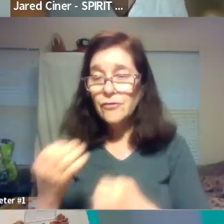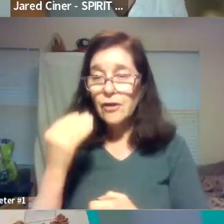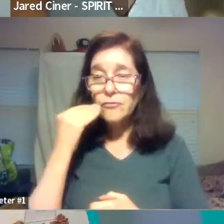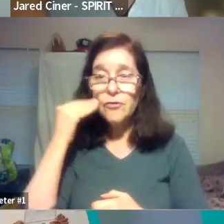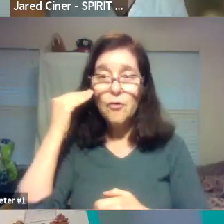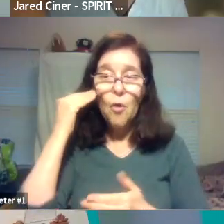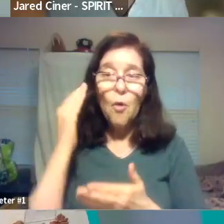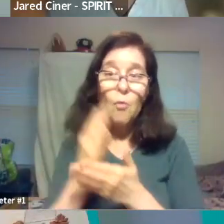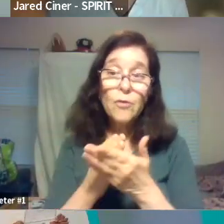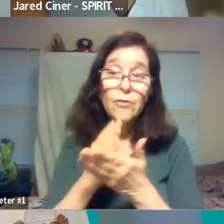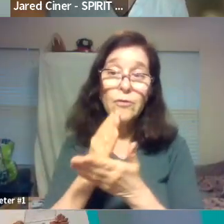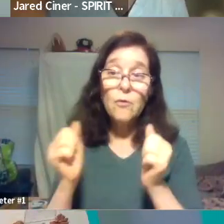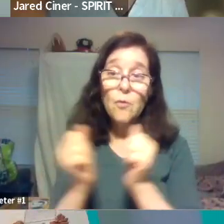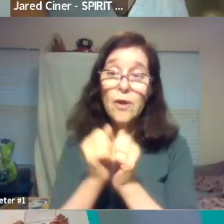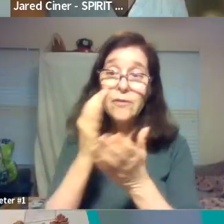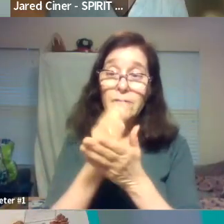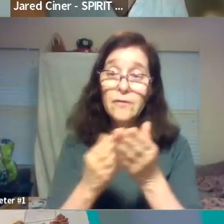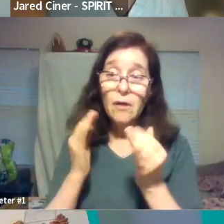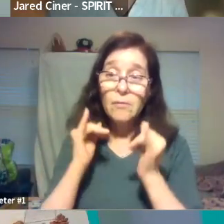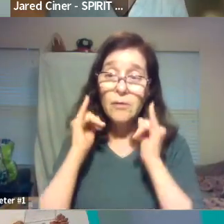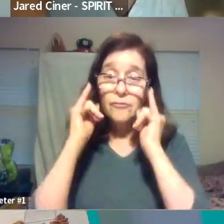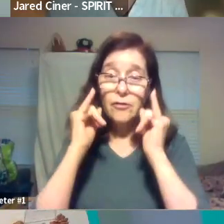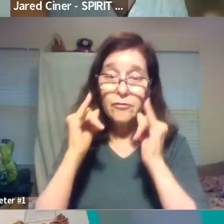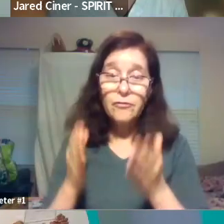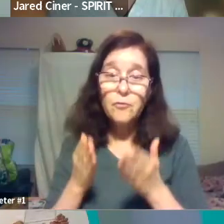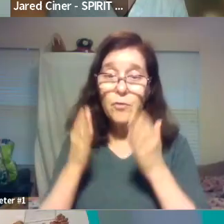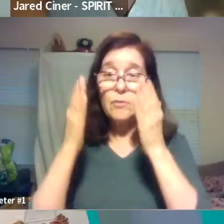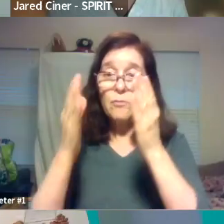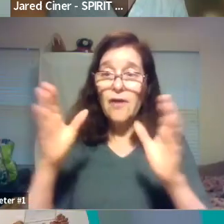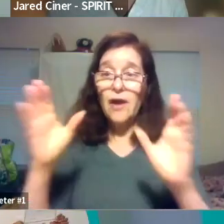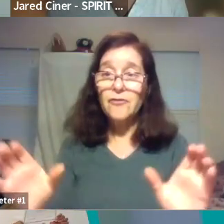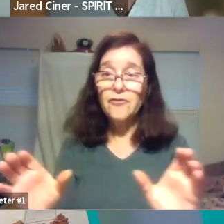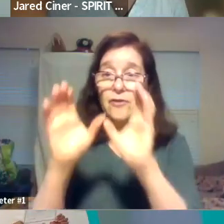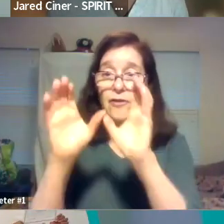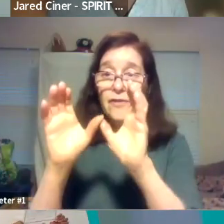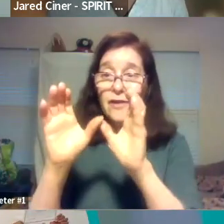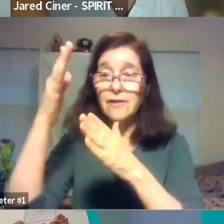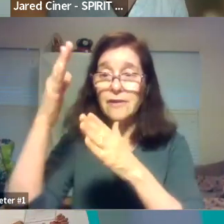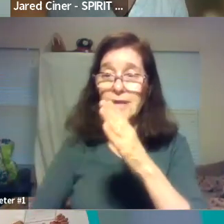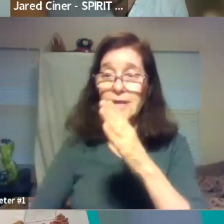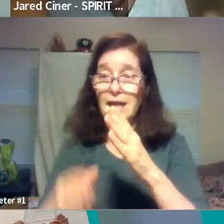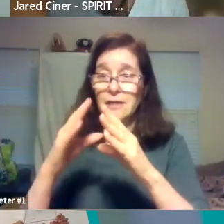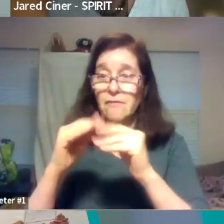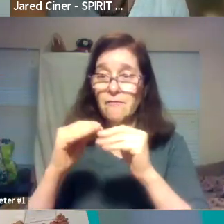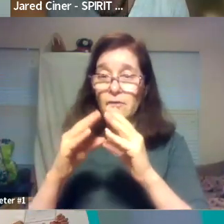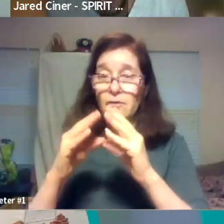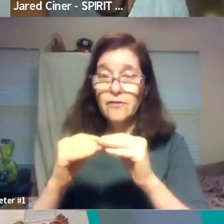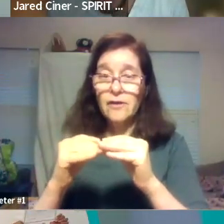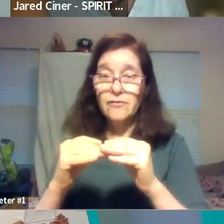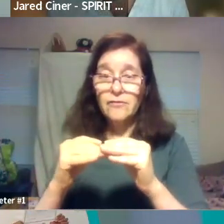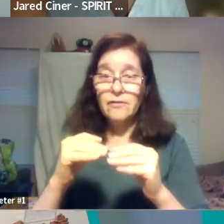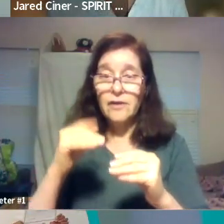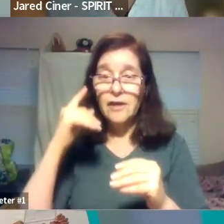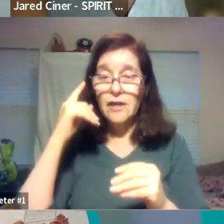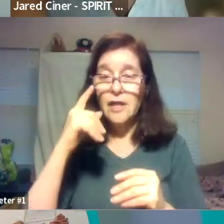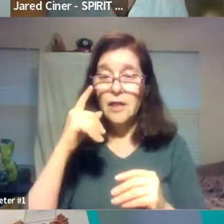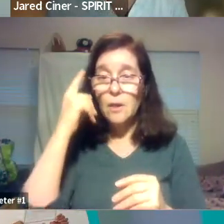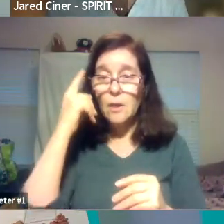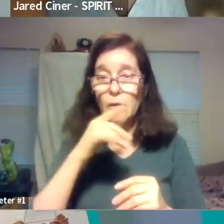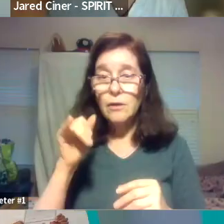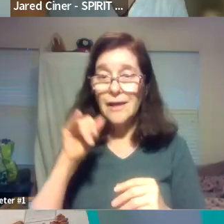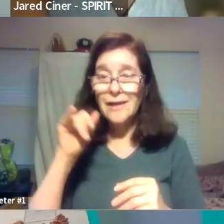some instructions. We provide certificates at the end of our sessions. And it actually looks like this group